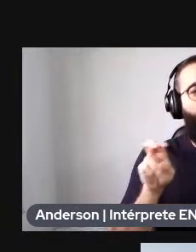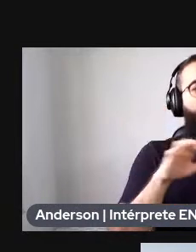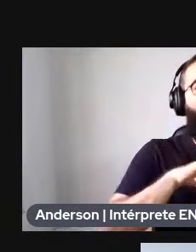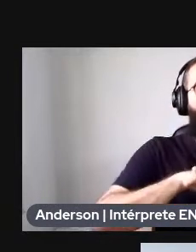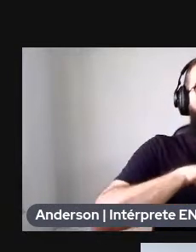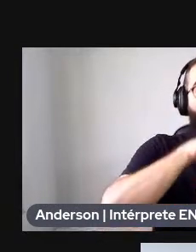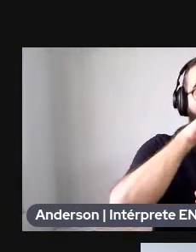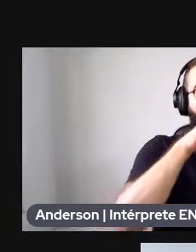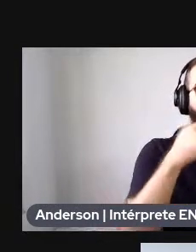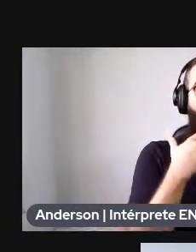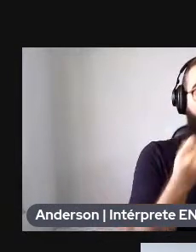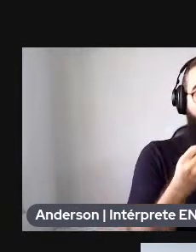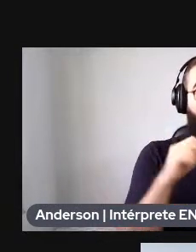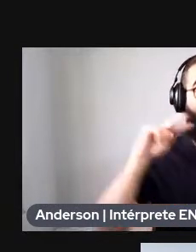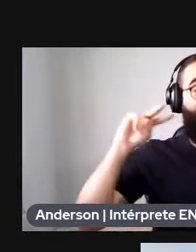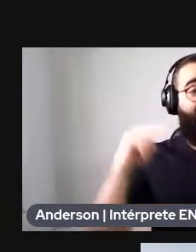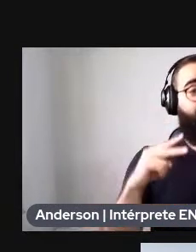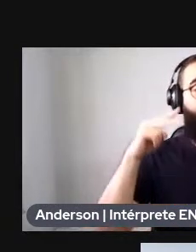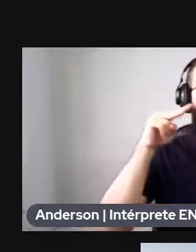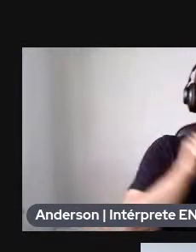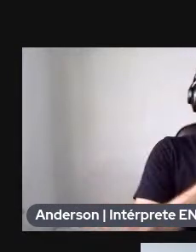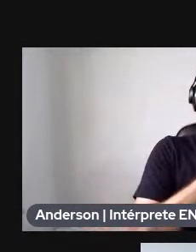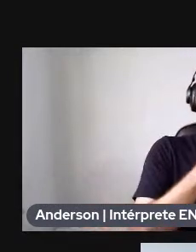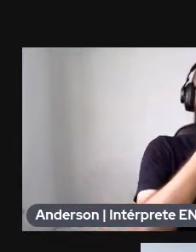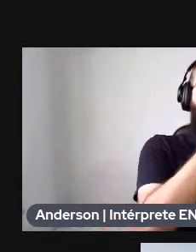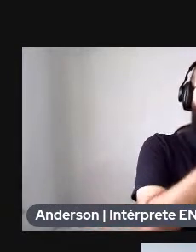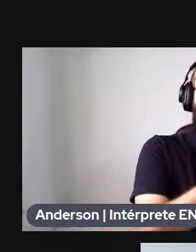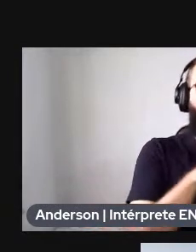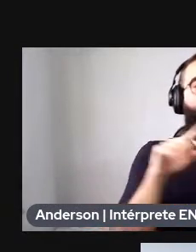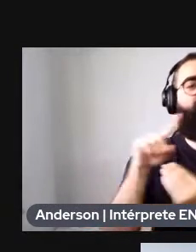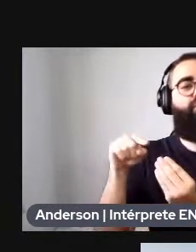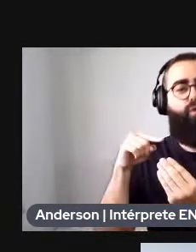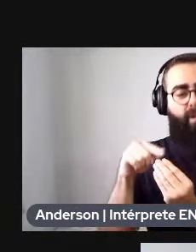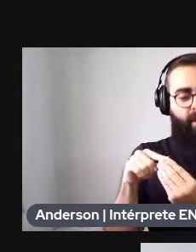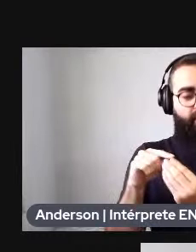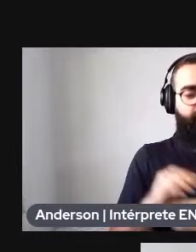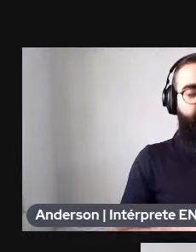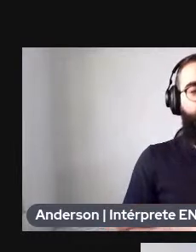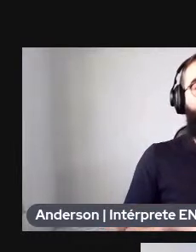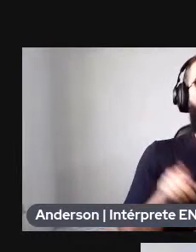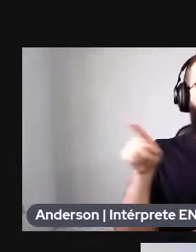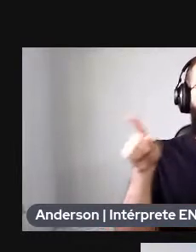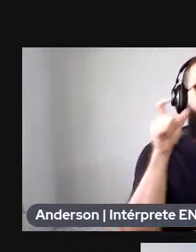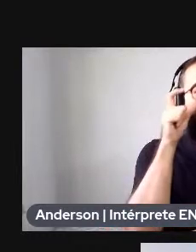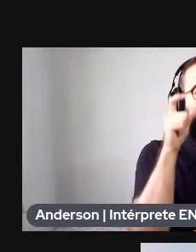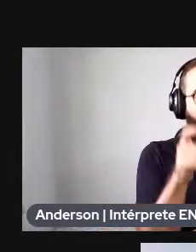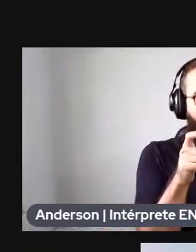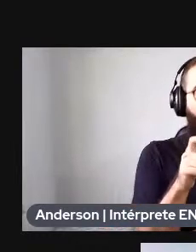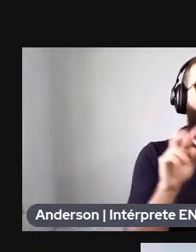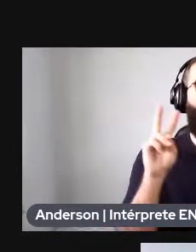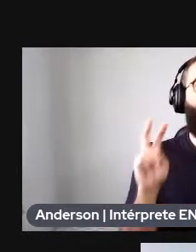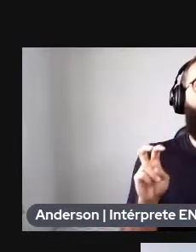a functional and cognitive perspective. Renata has a particular interest in verbal